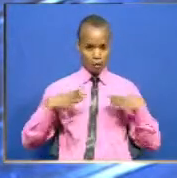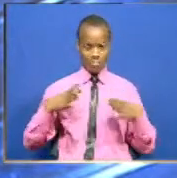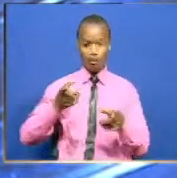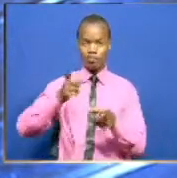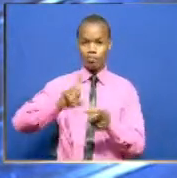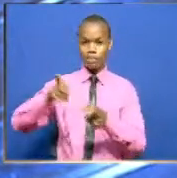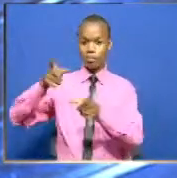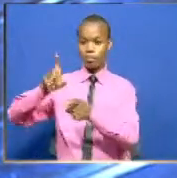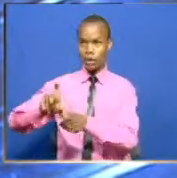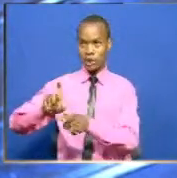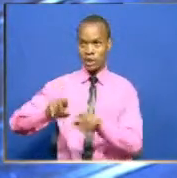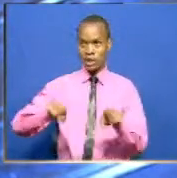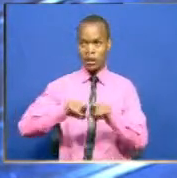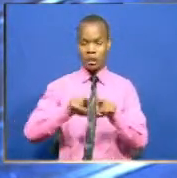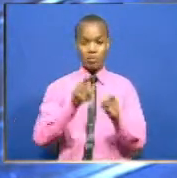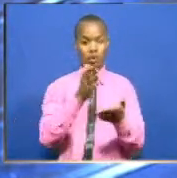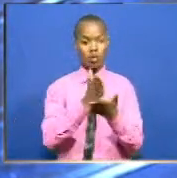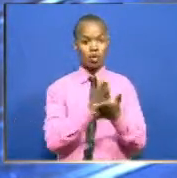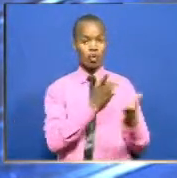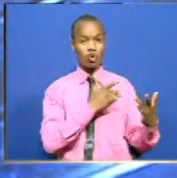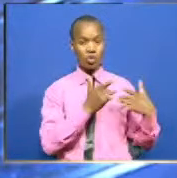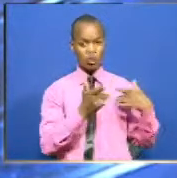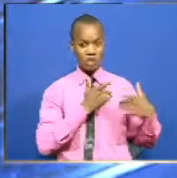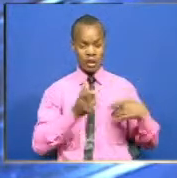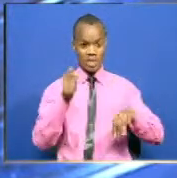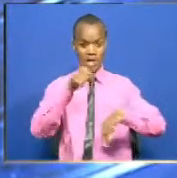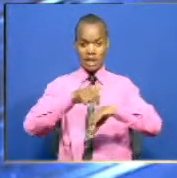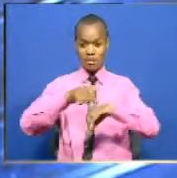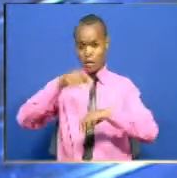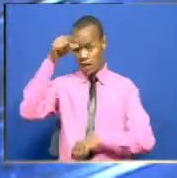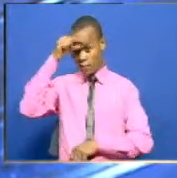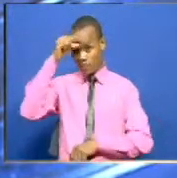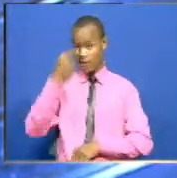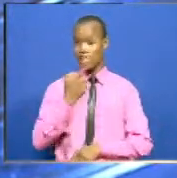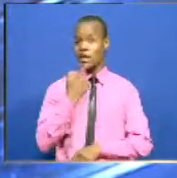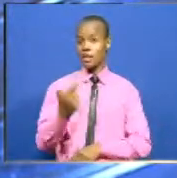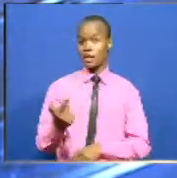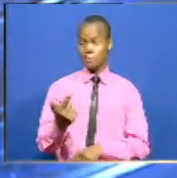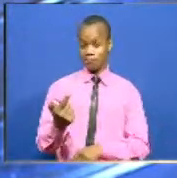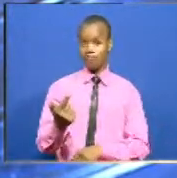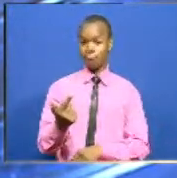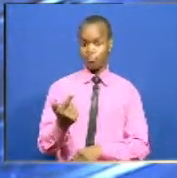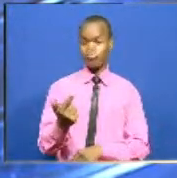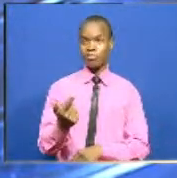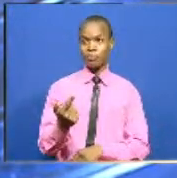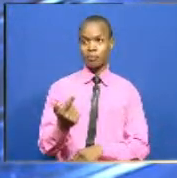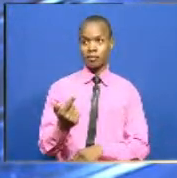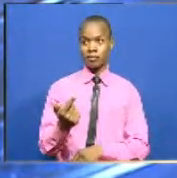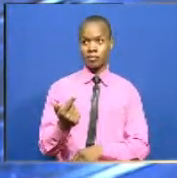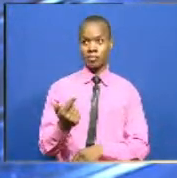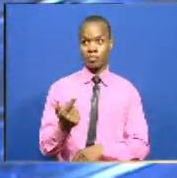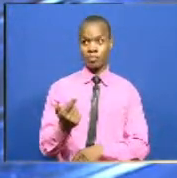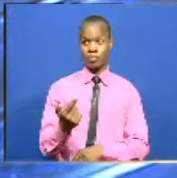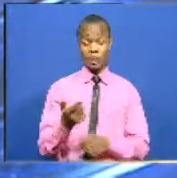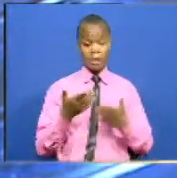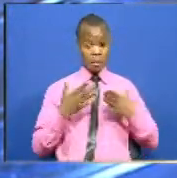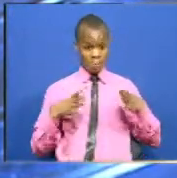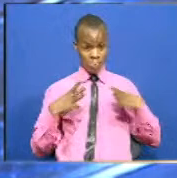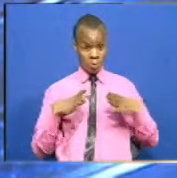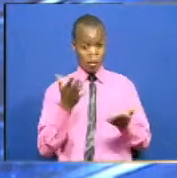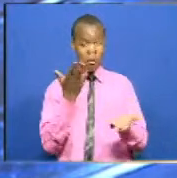and it is a concern, with the government warning that Kenyans may perhaps be staying ignorant to